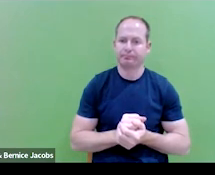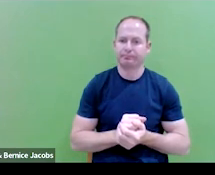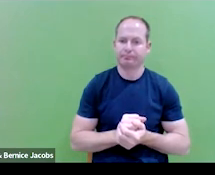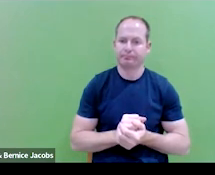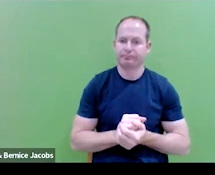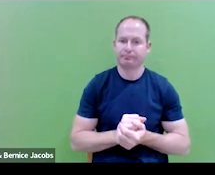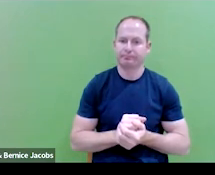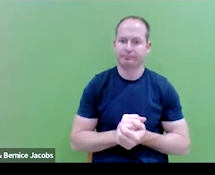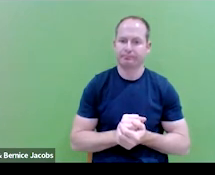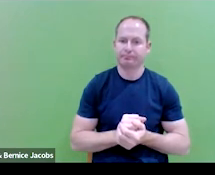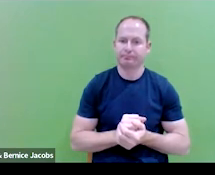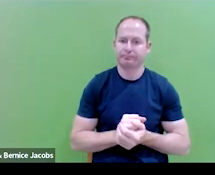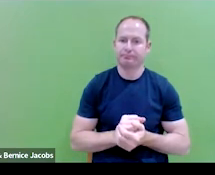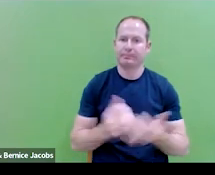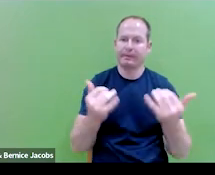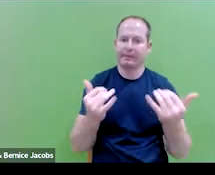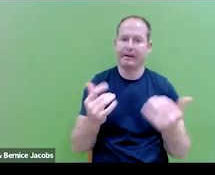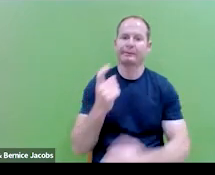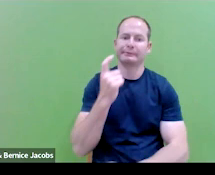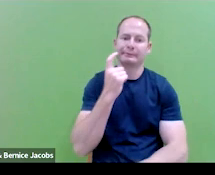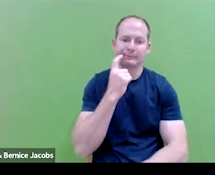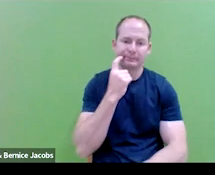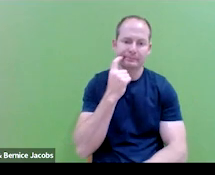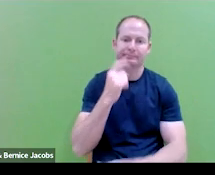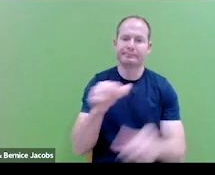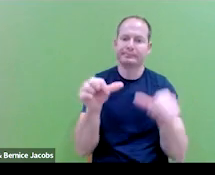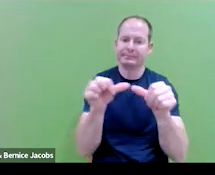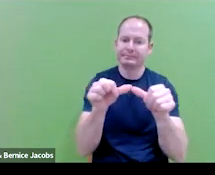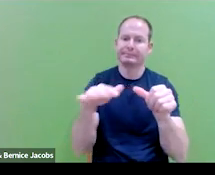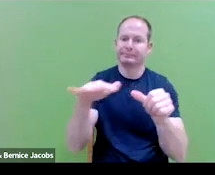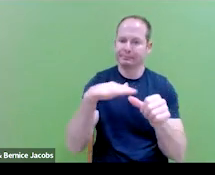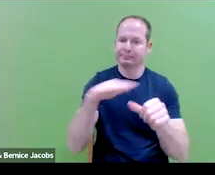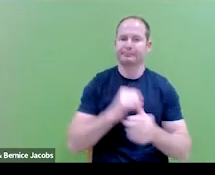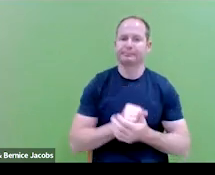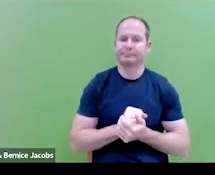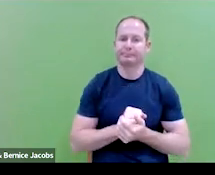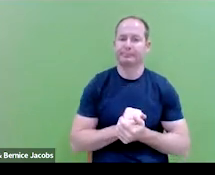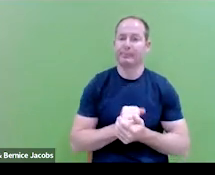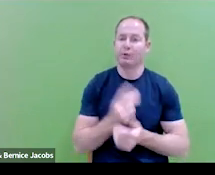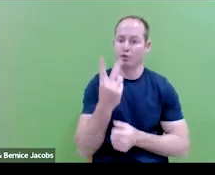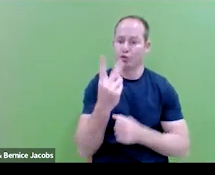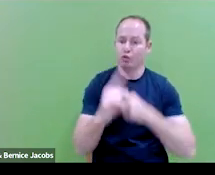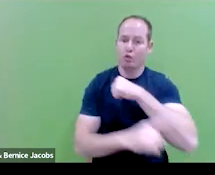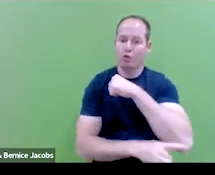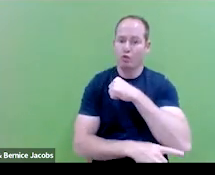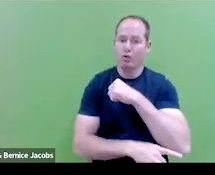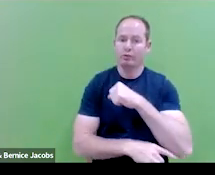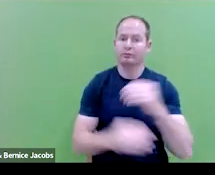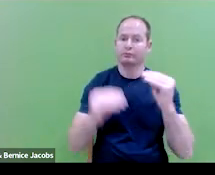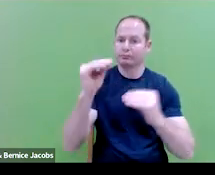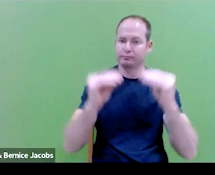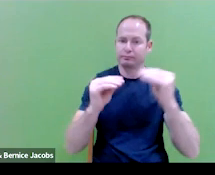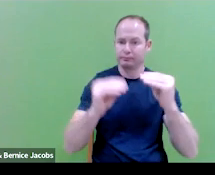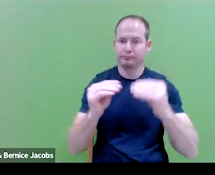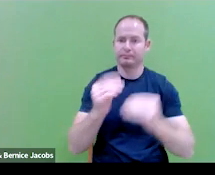It becomes simple, size, and space. And then the 2 last stragglers are flexibility and